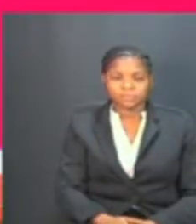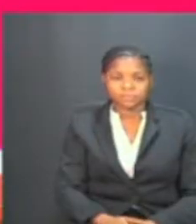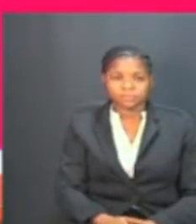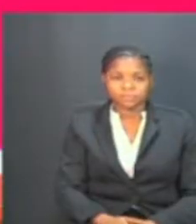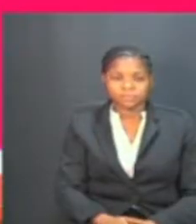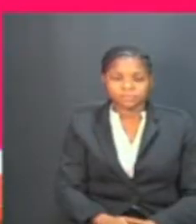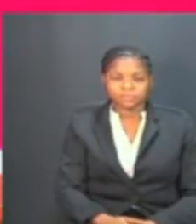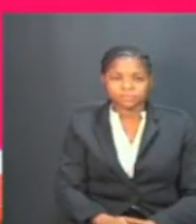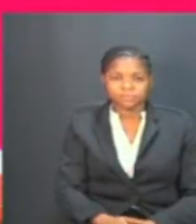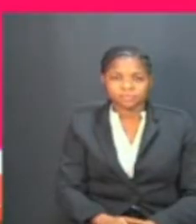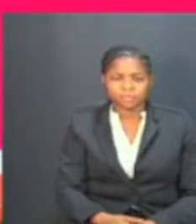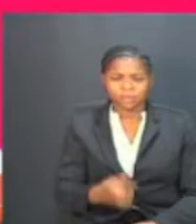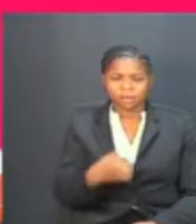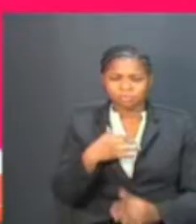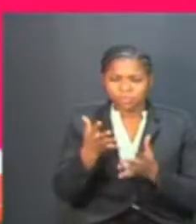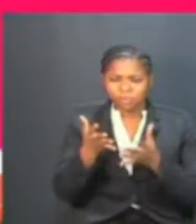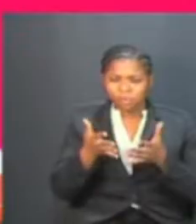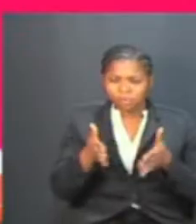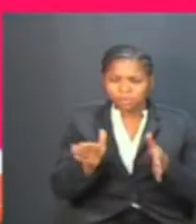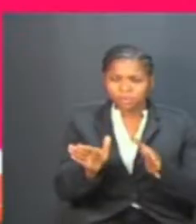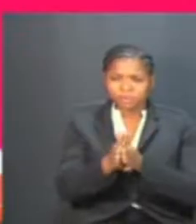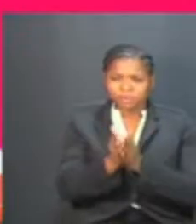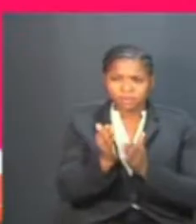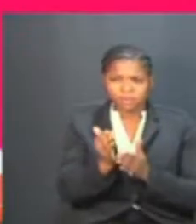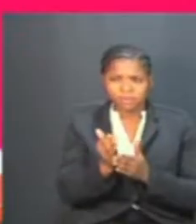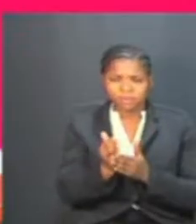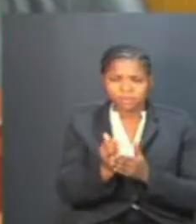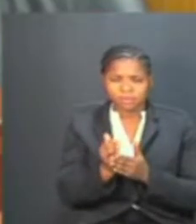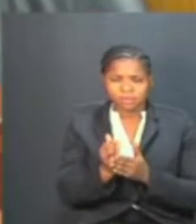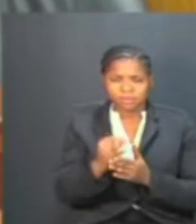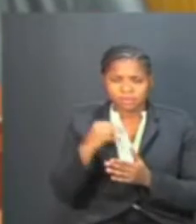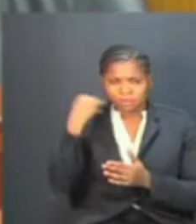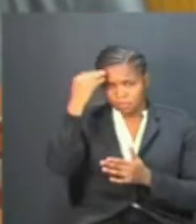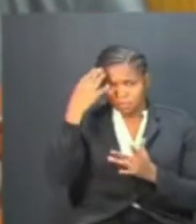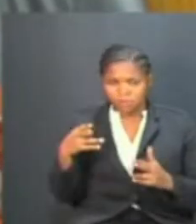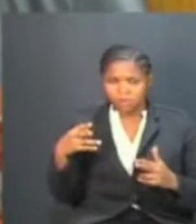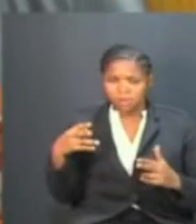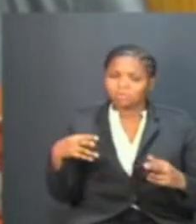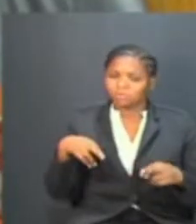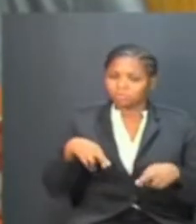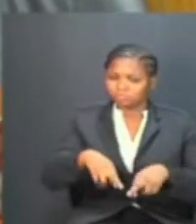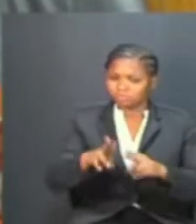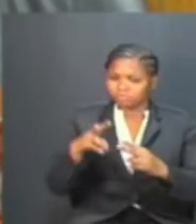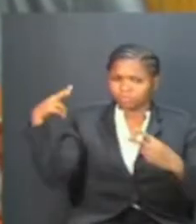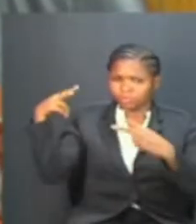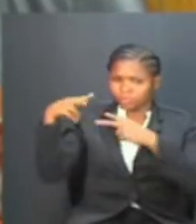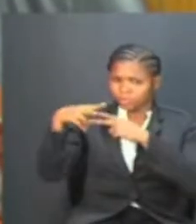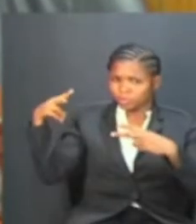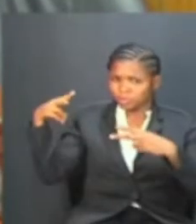Mr. Speaker, I seek to ask the Minister for Roads and Highways